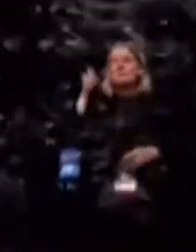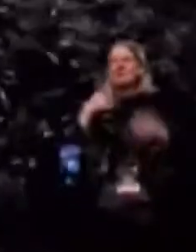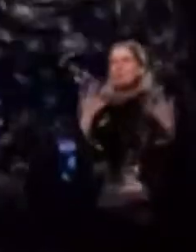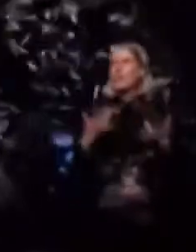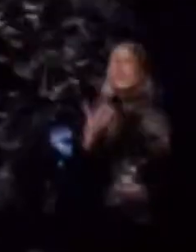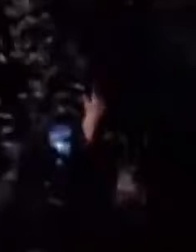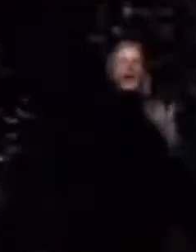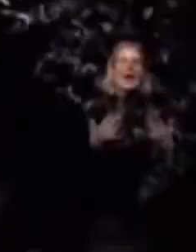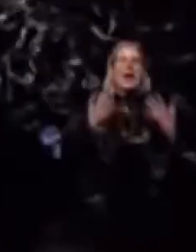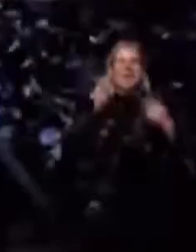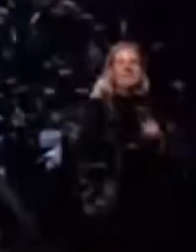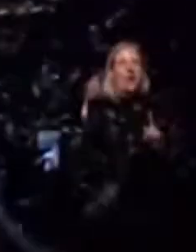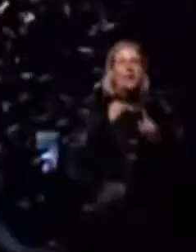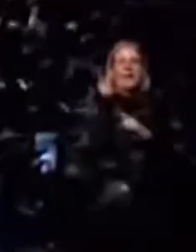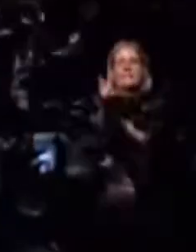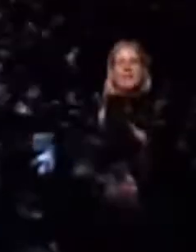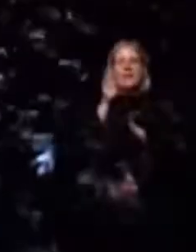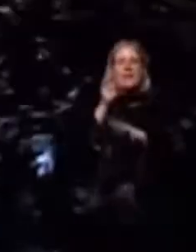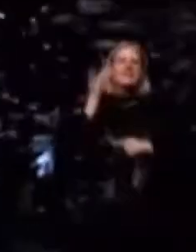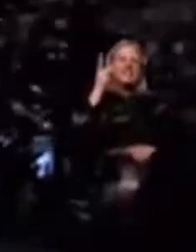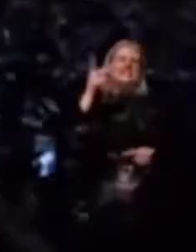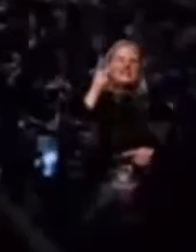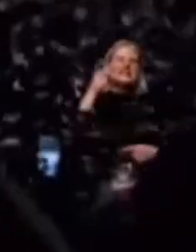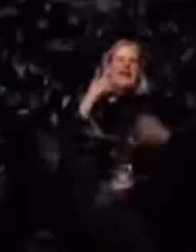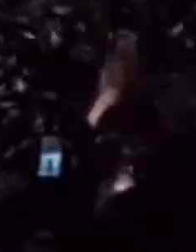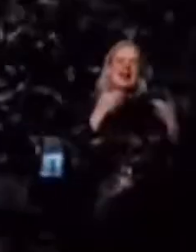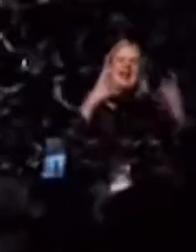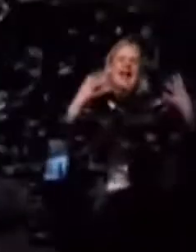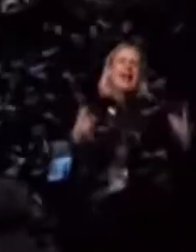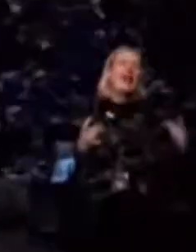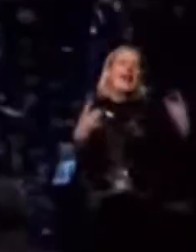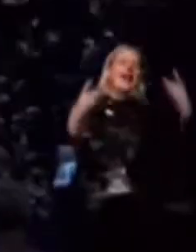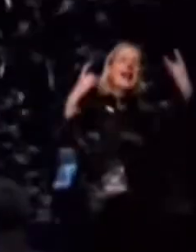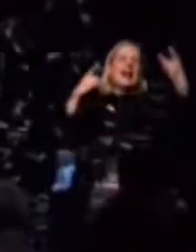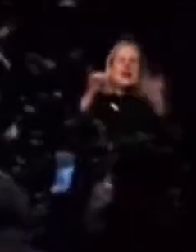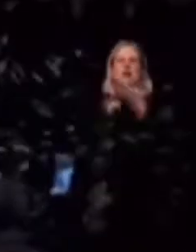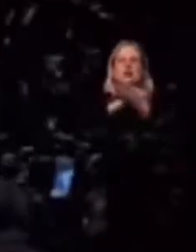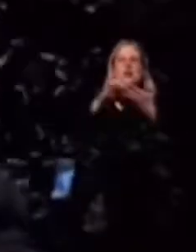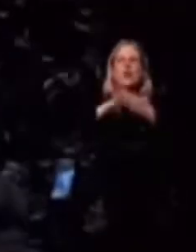Forevermore. The lights are so bright, but they never blind me.